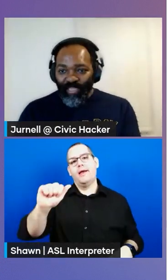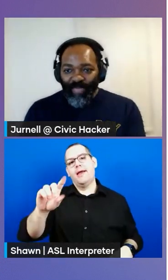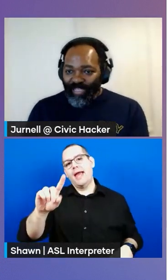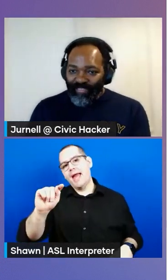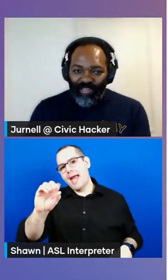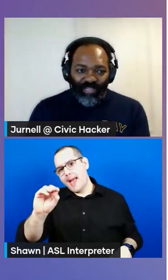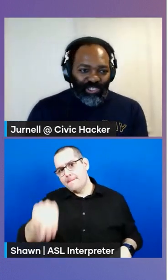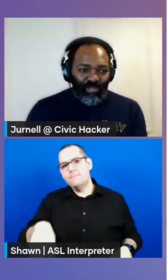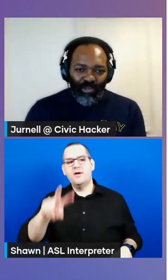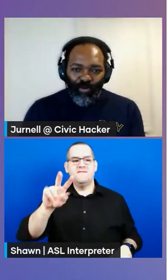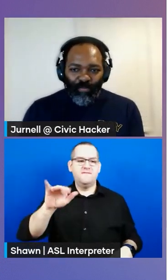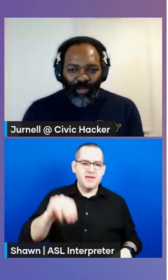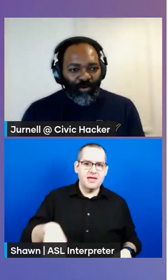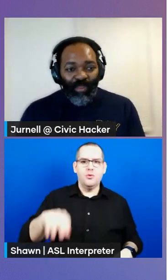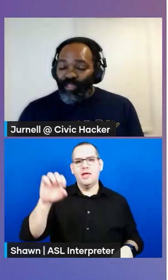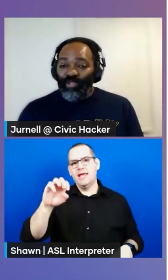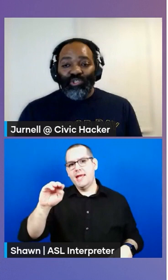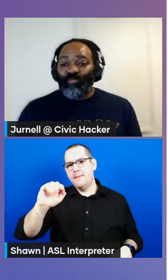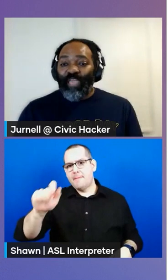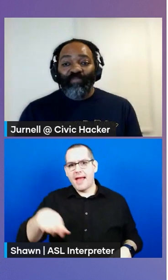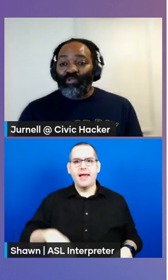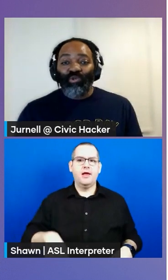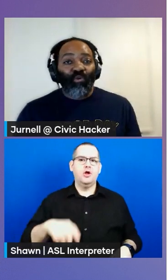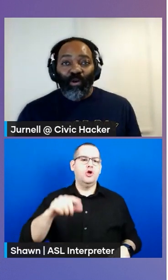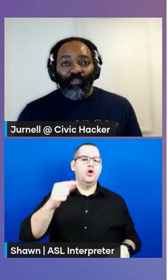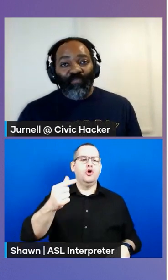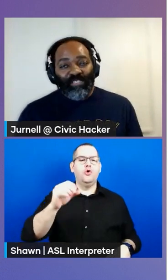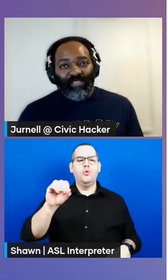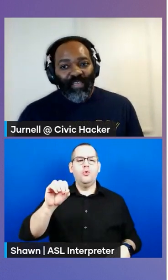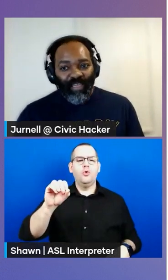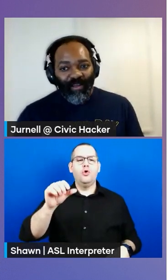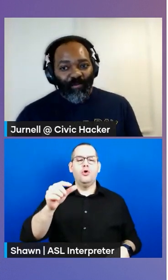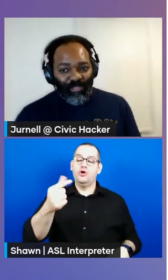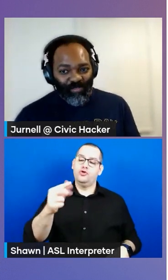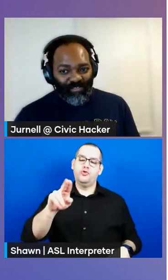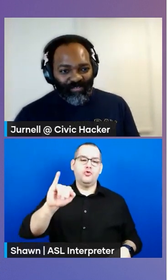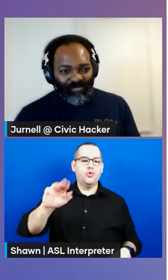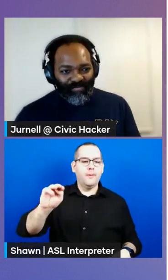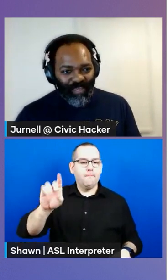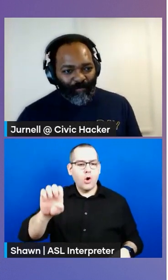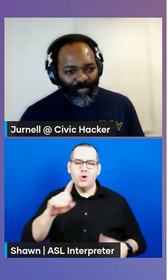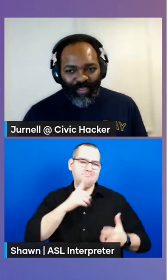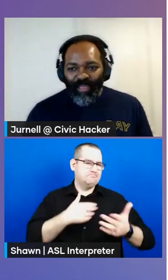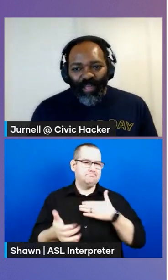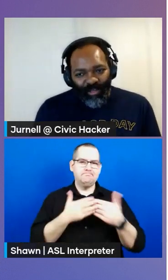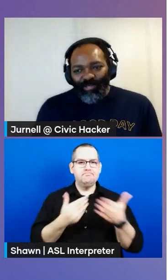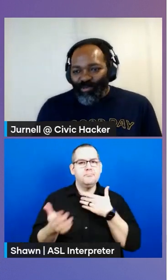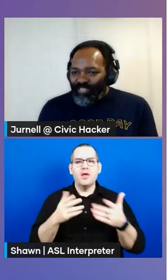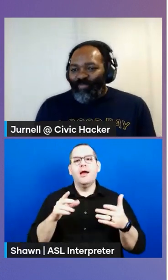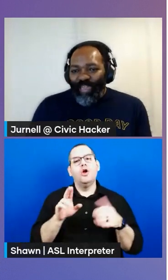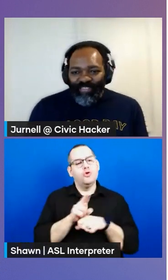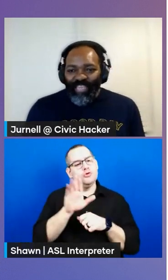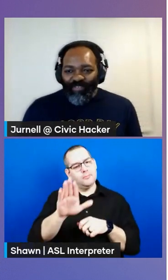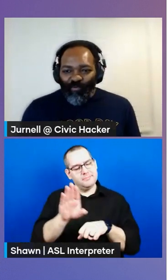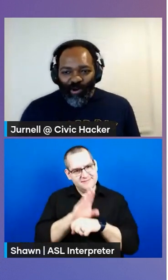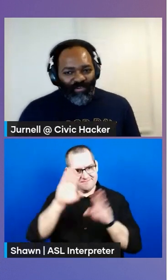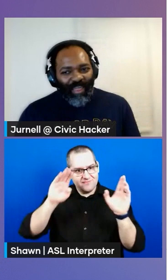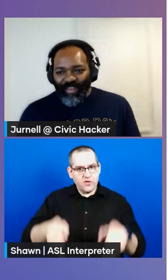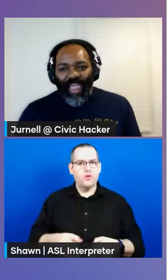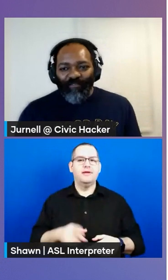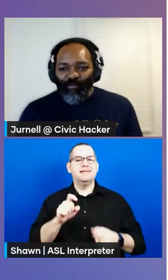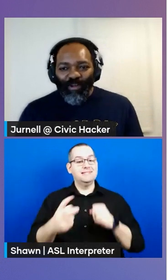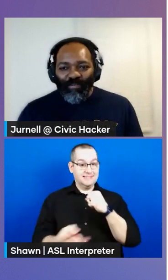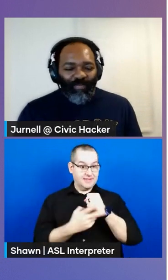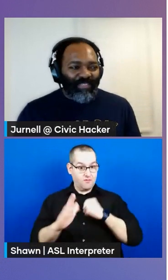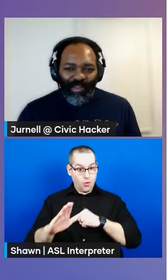Vim or Emacs and non-GUI mode. You should be able to do your work efficiently and go about your business. Okay. Also, you need to be able to save your work.